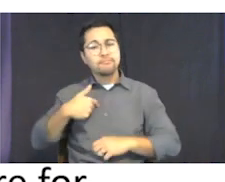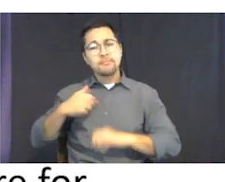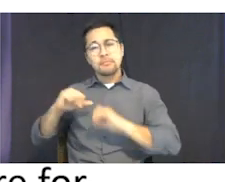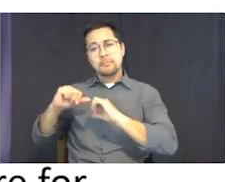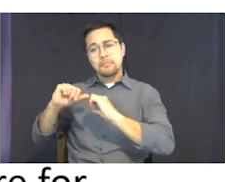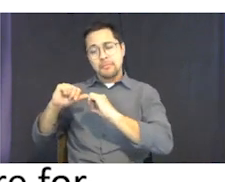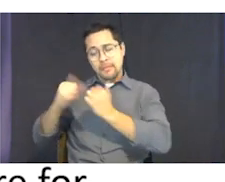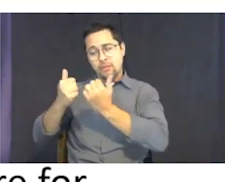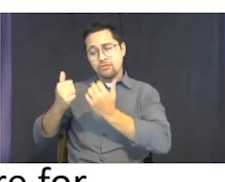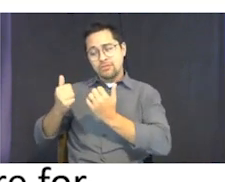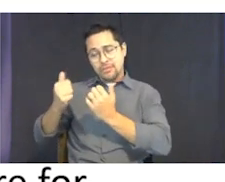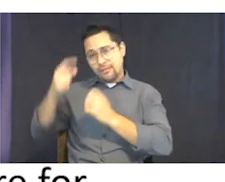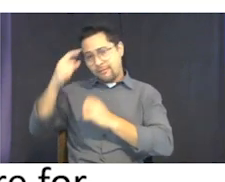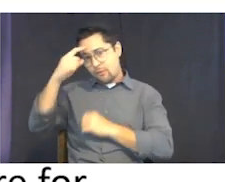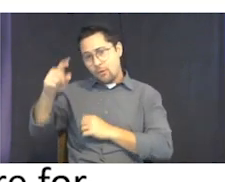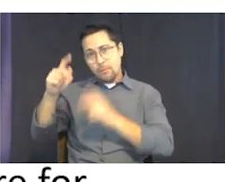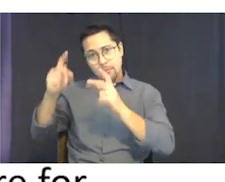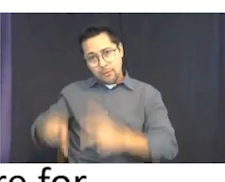for